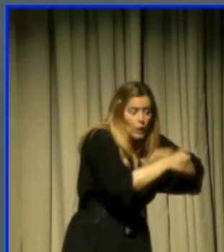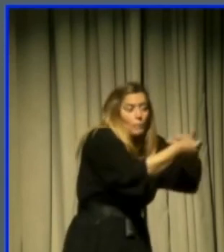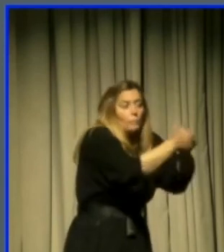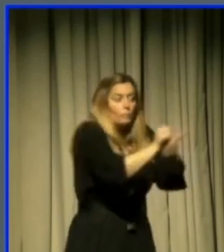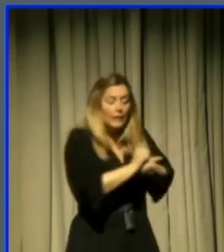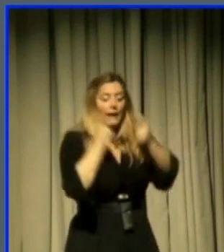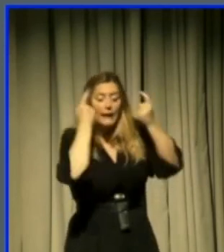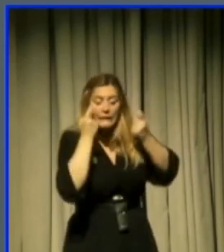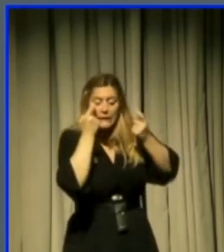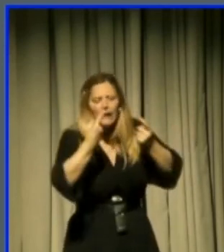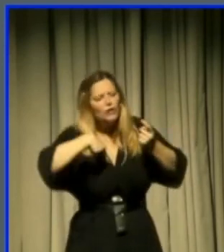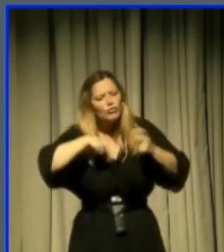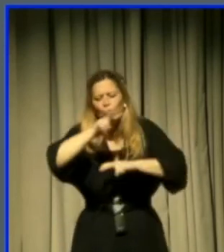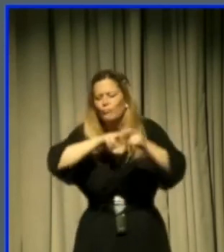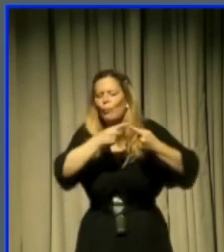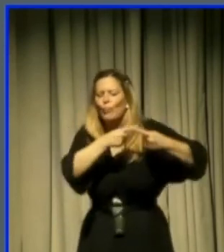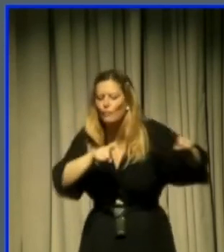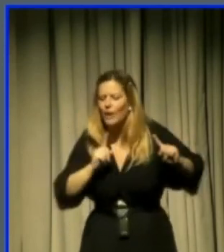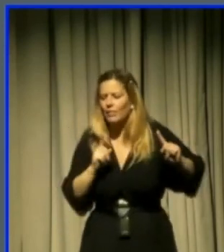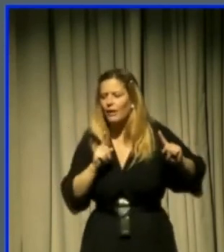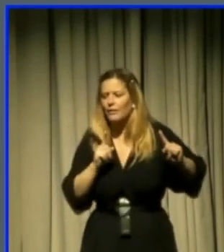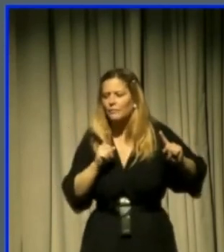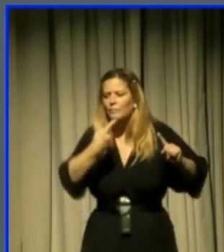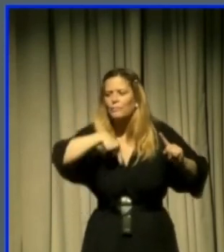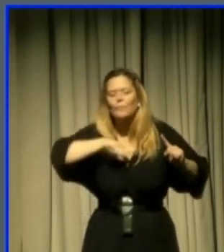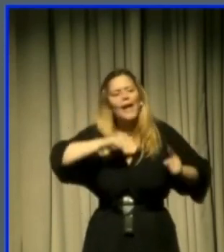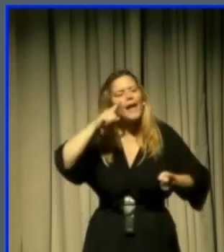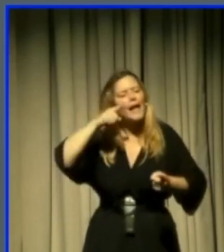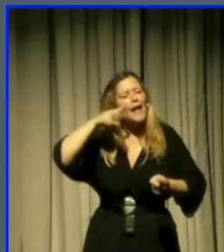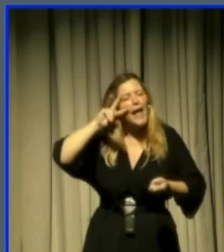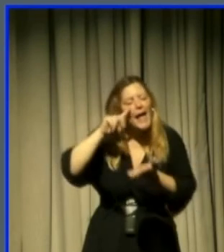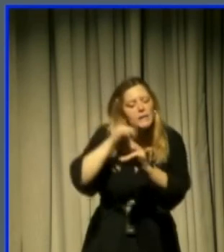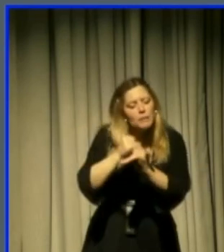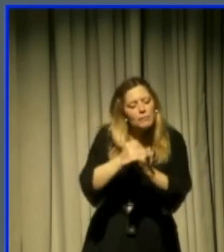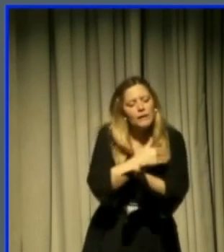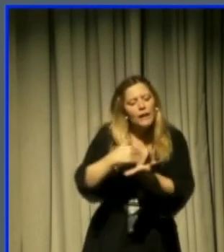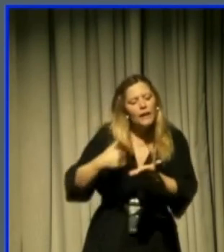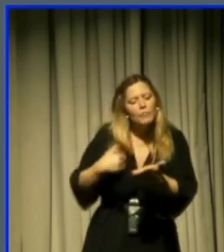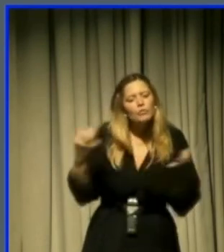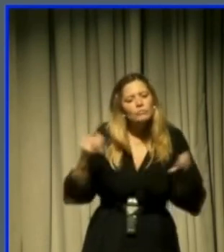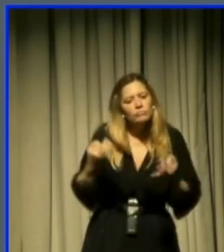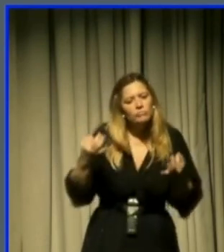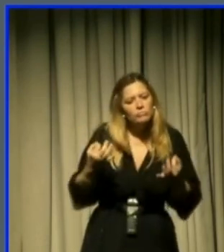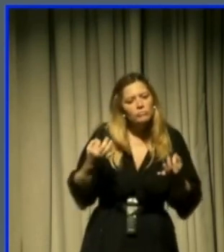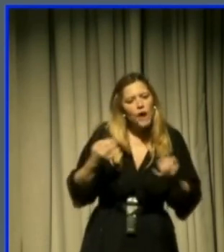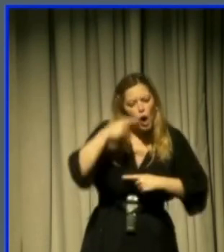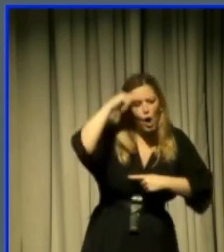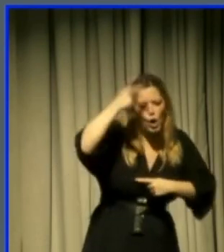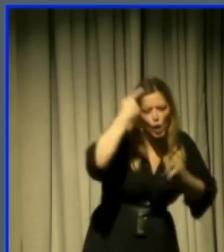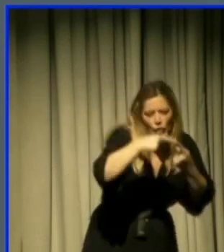want to experiment with instilling knowledge of trends that we have in data into the